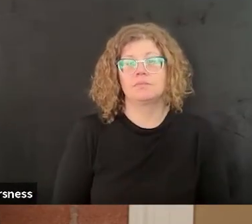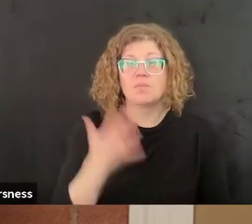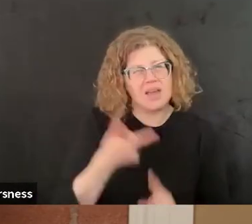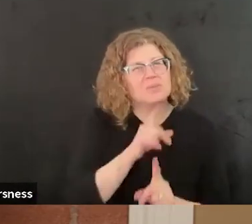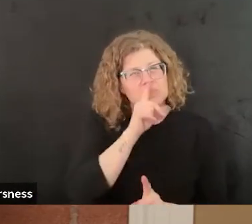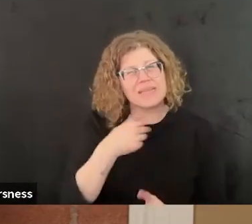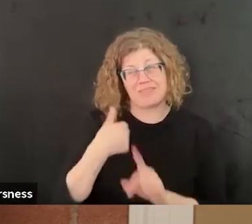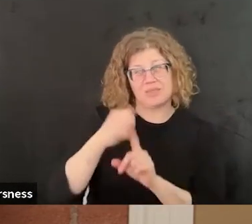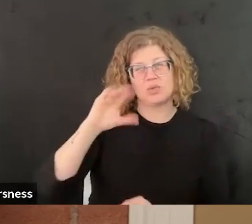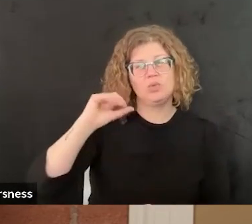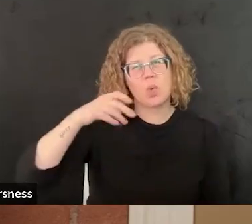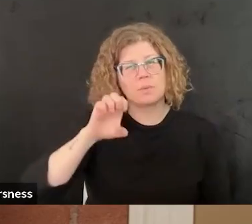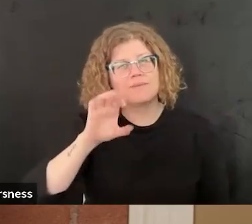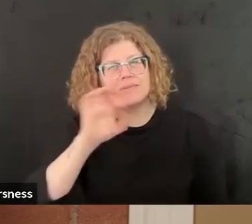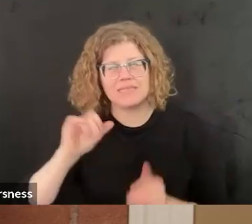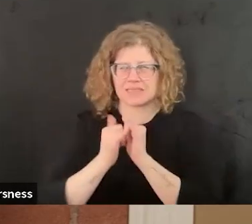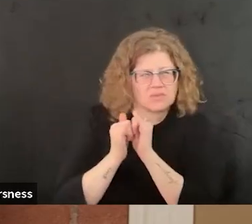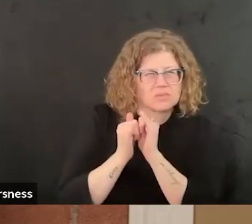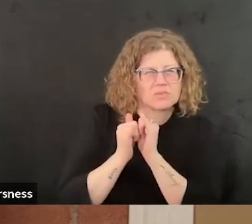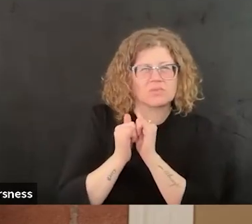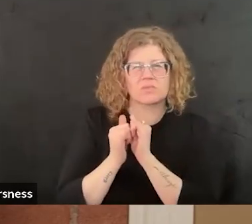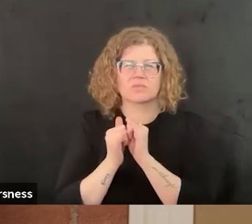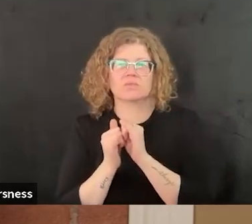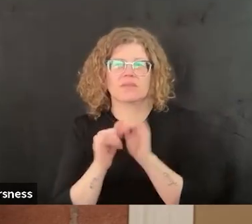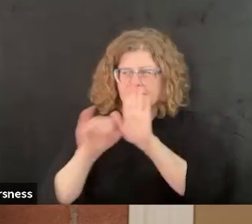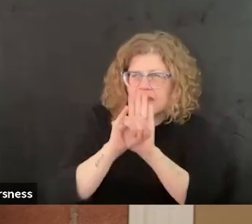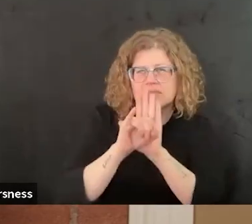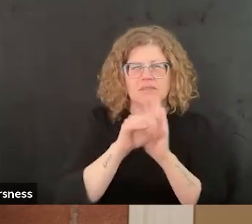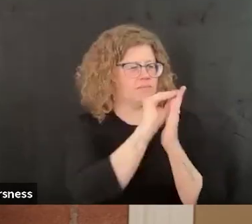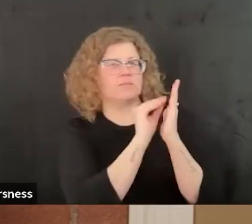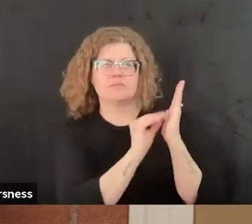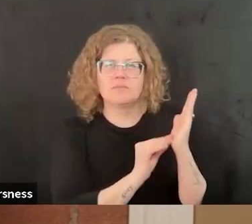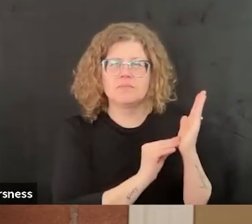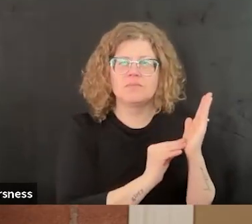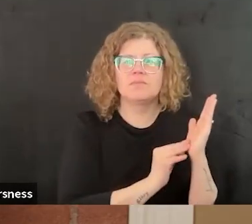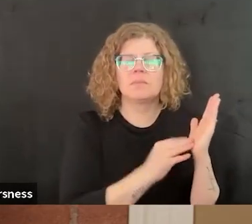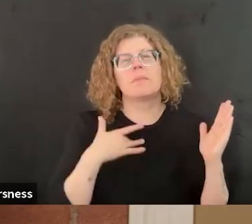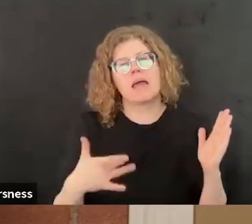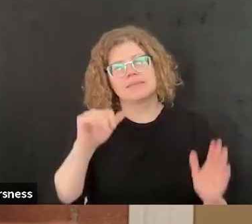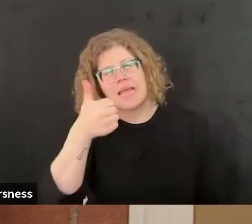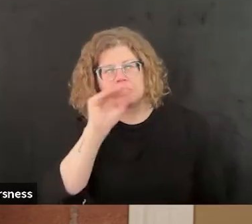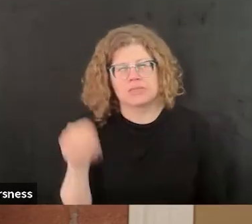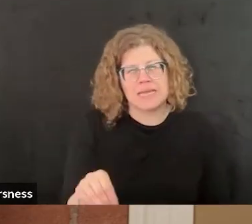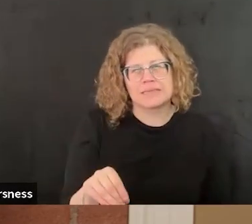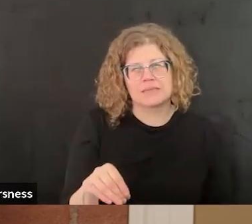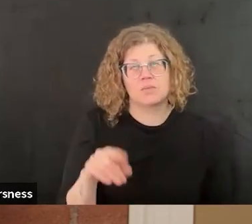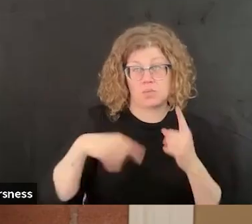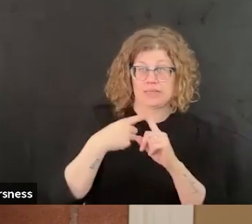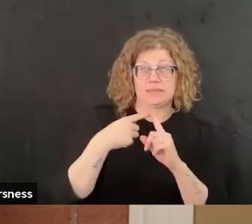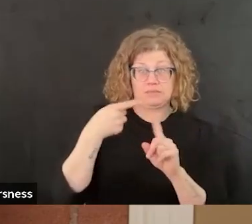some standard practices in how a scope and fee schedule is outlined for you. Frequently, it's 10%